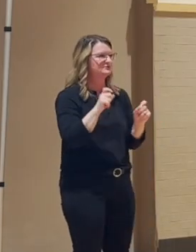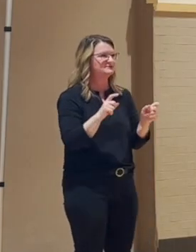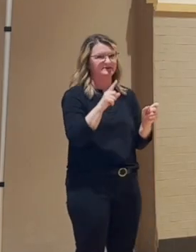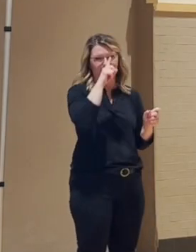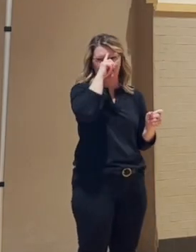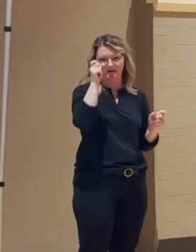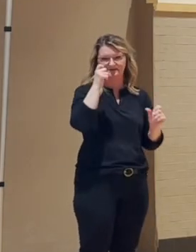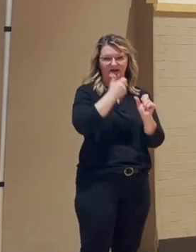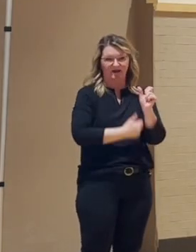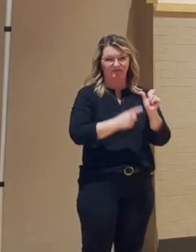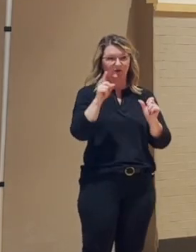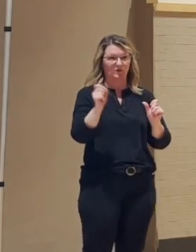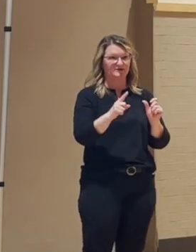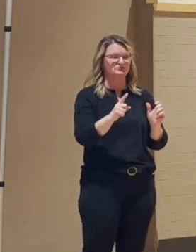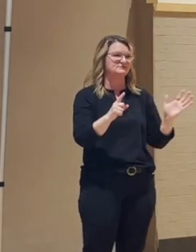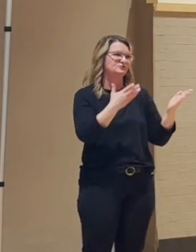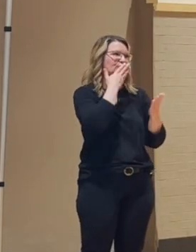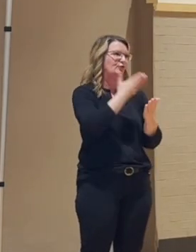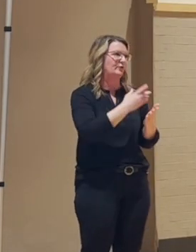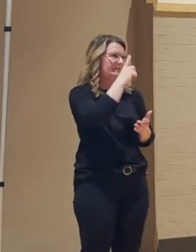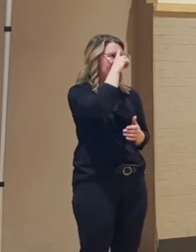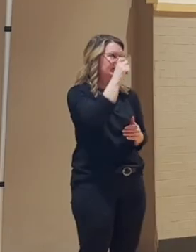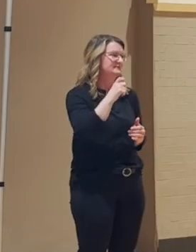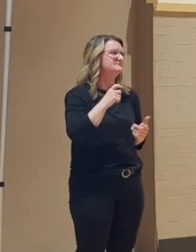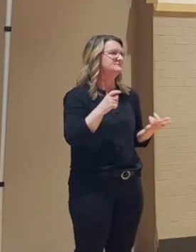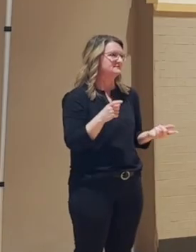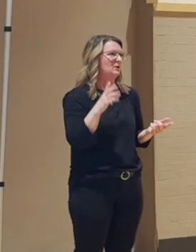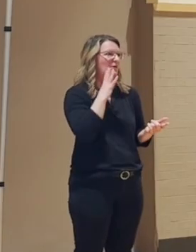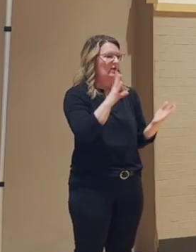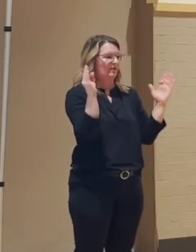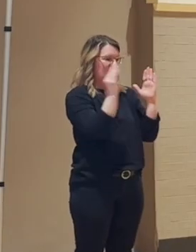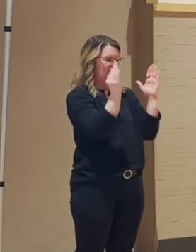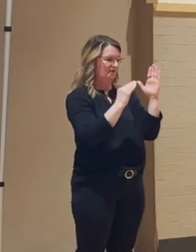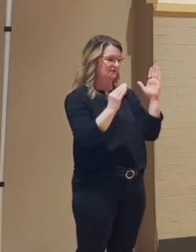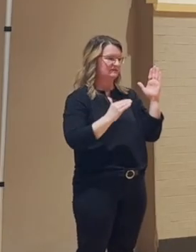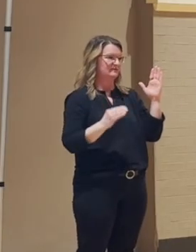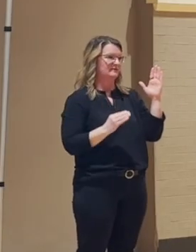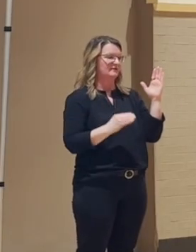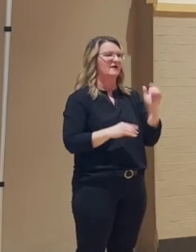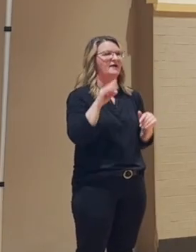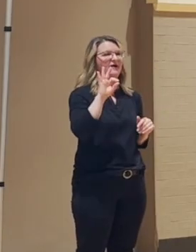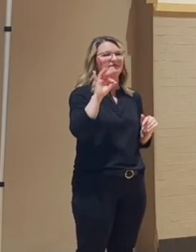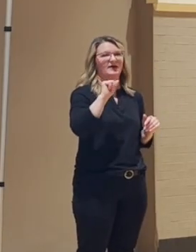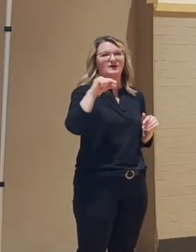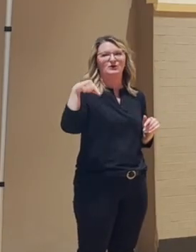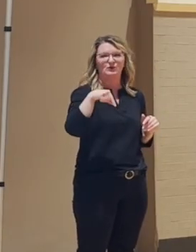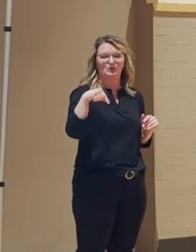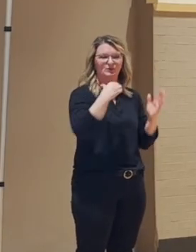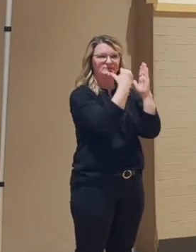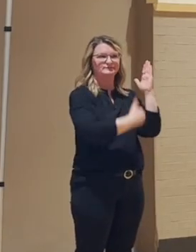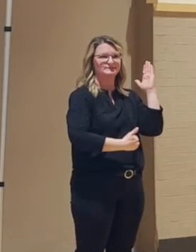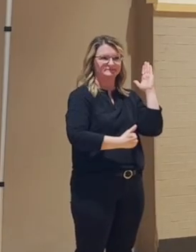of fact, every question is a good question, because we're going to put those questions into our frequently